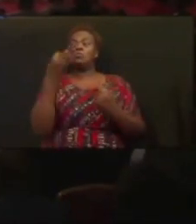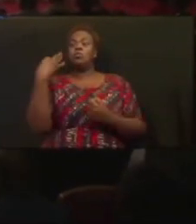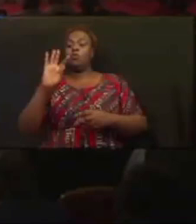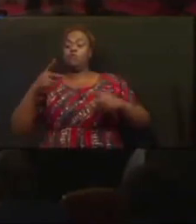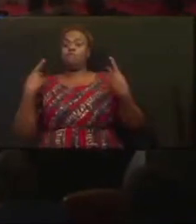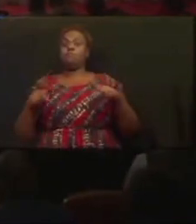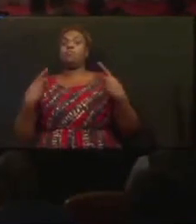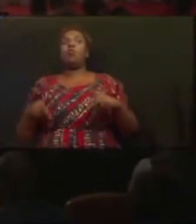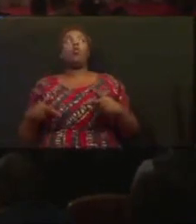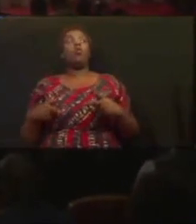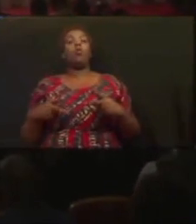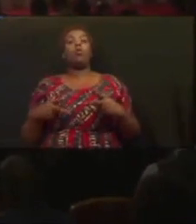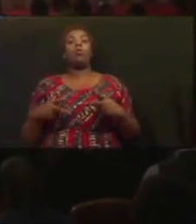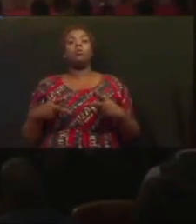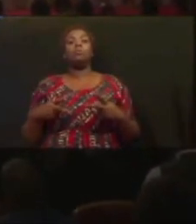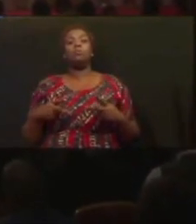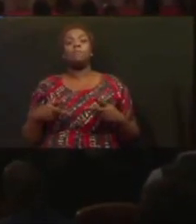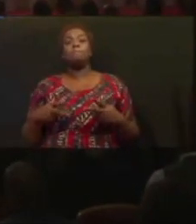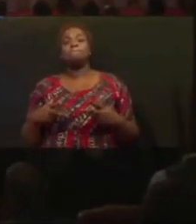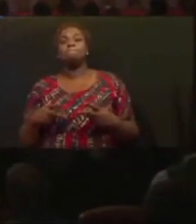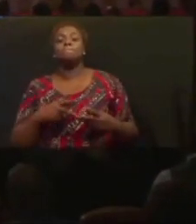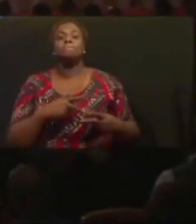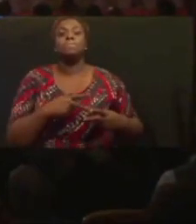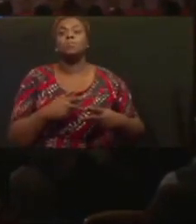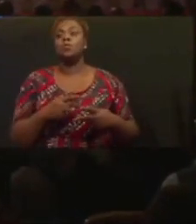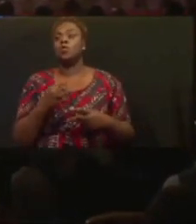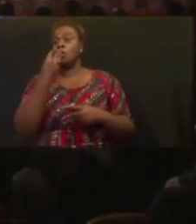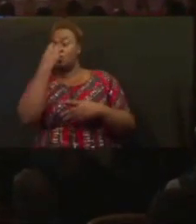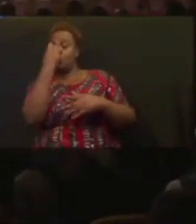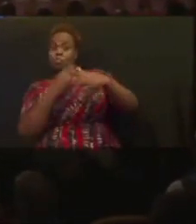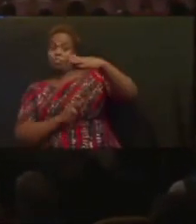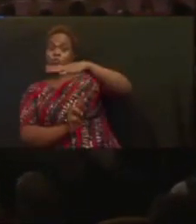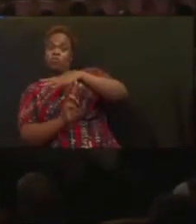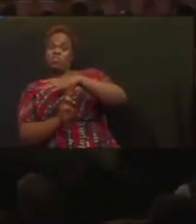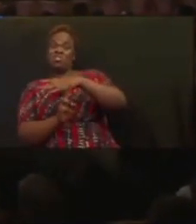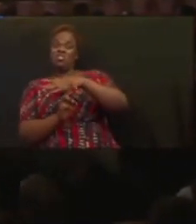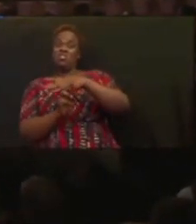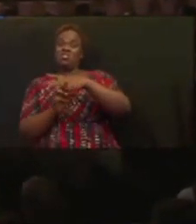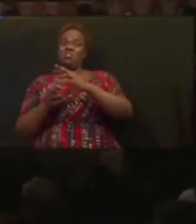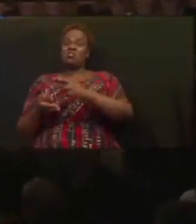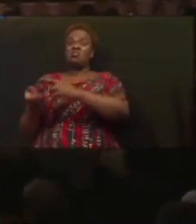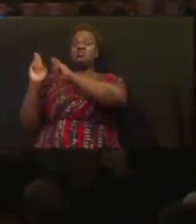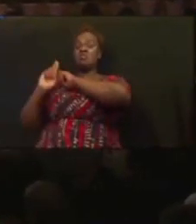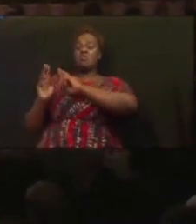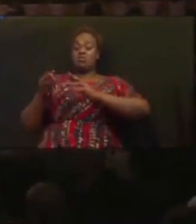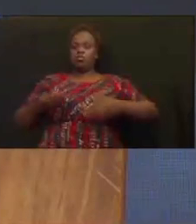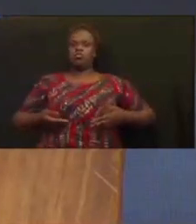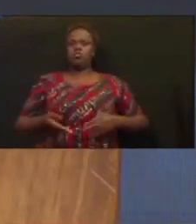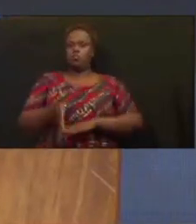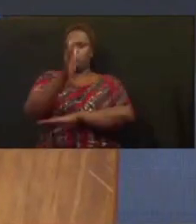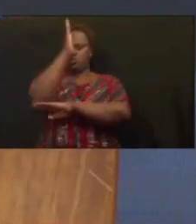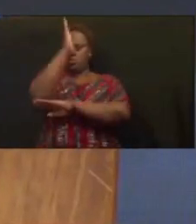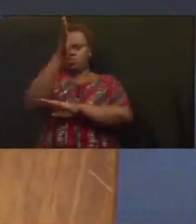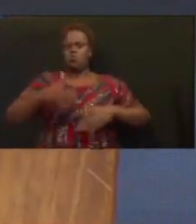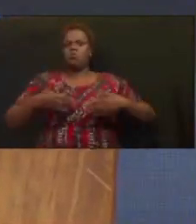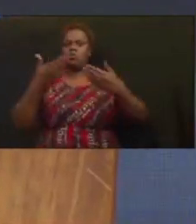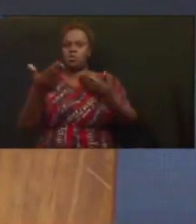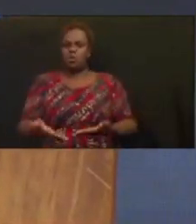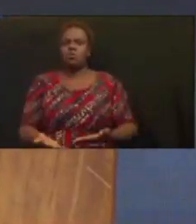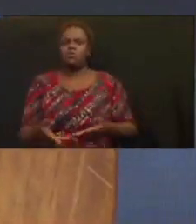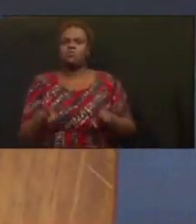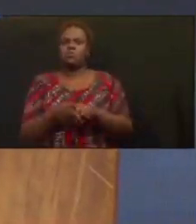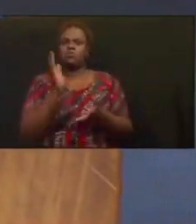you. These are prophetic revelations that God gave me, and they are also consistent with the patterns in